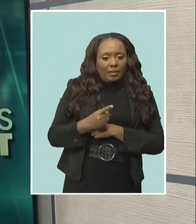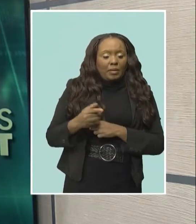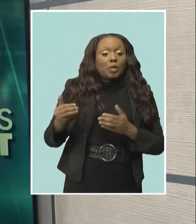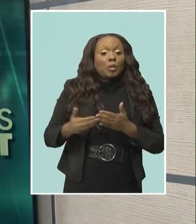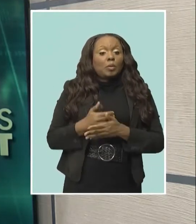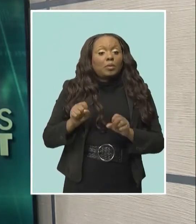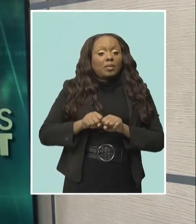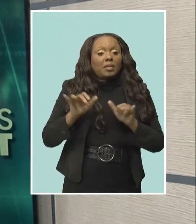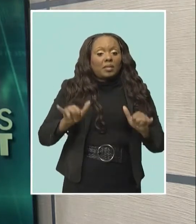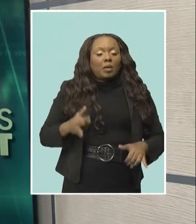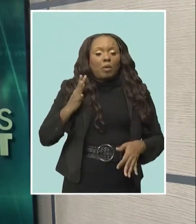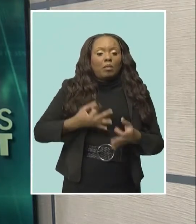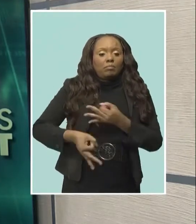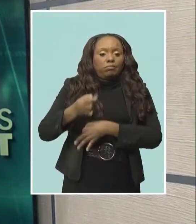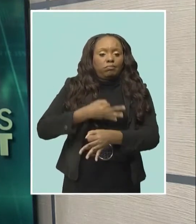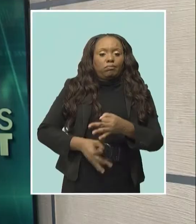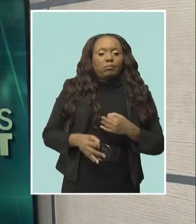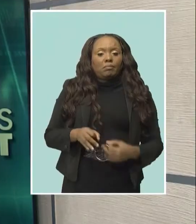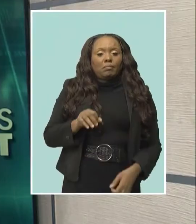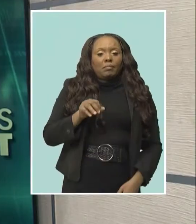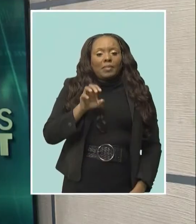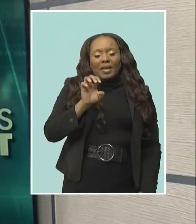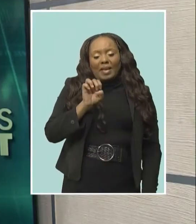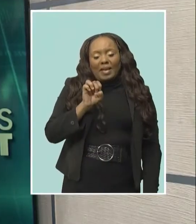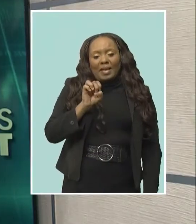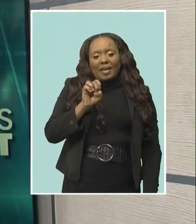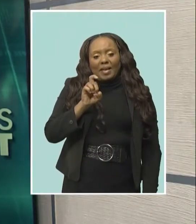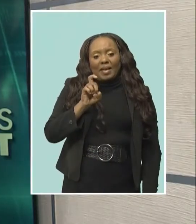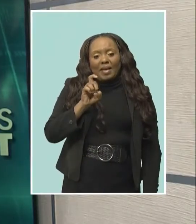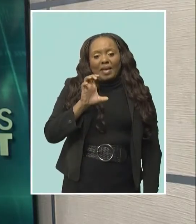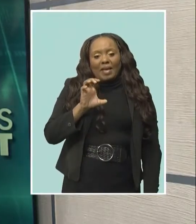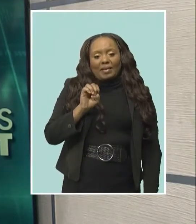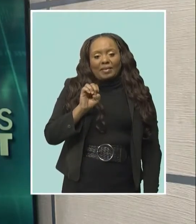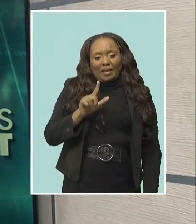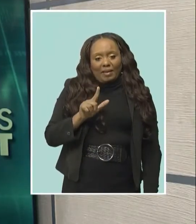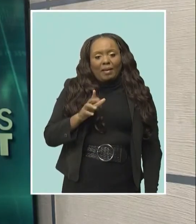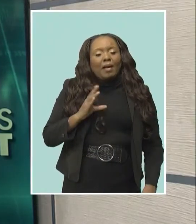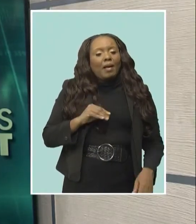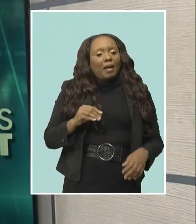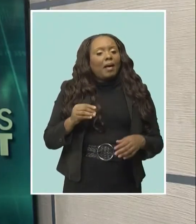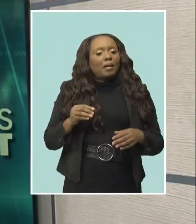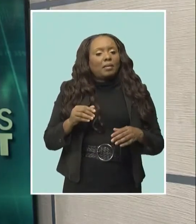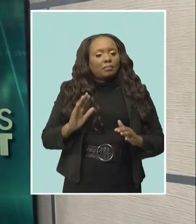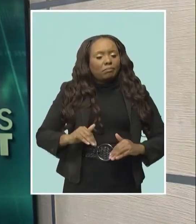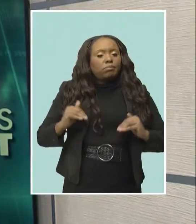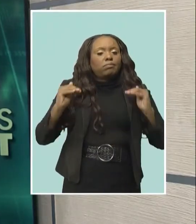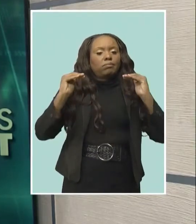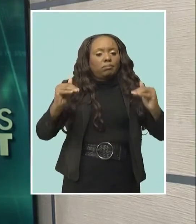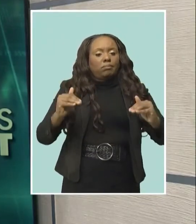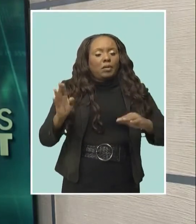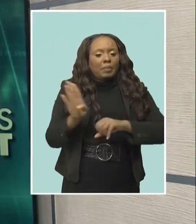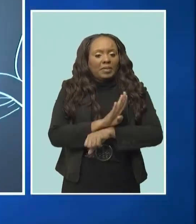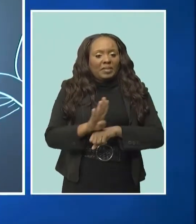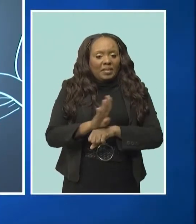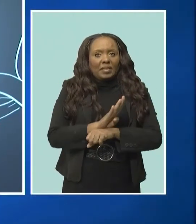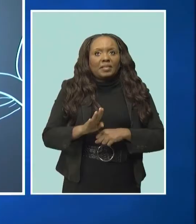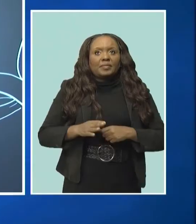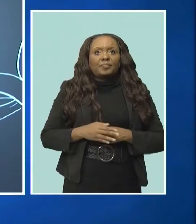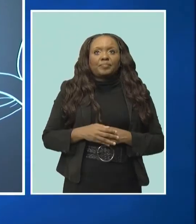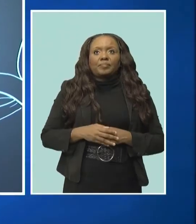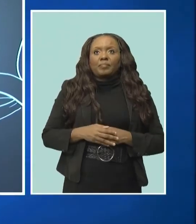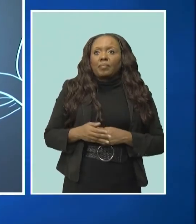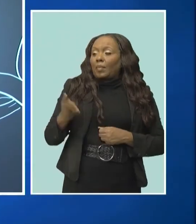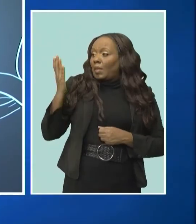is set to replace Excel spreadsheets and will move business operations to the next level. Neo People is a